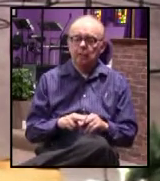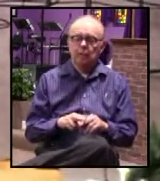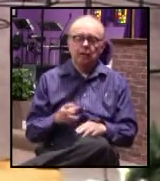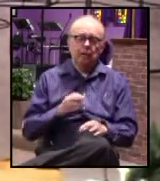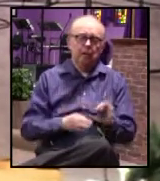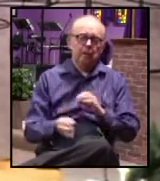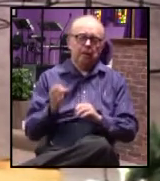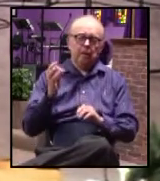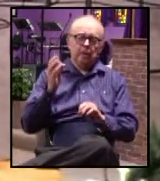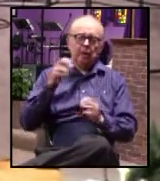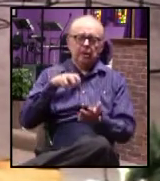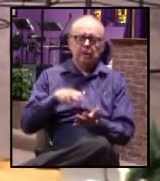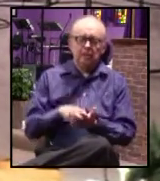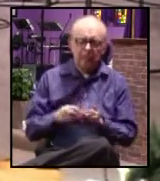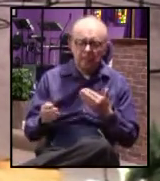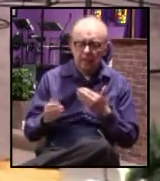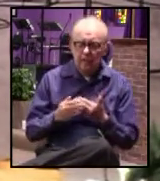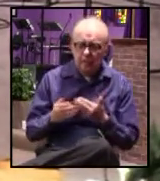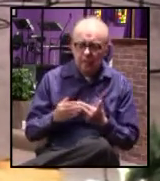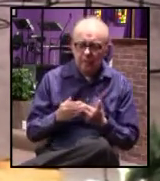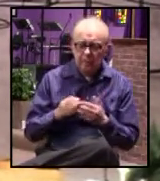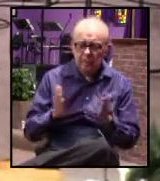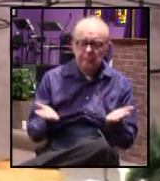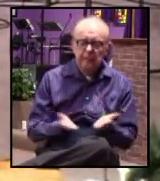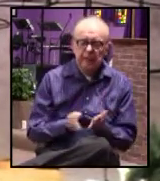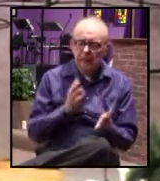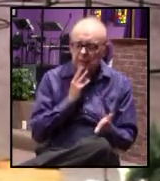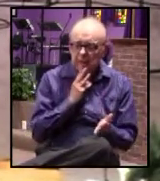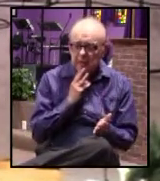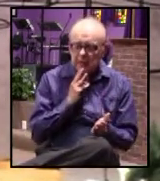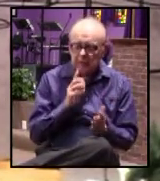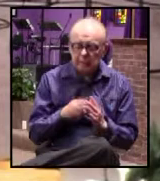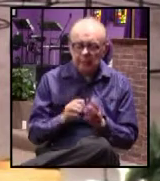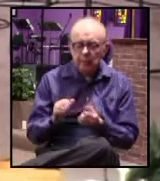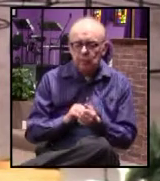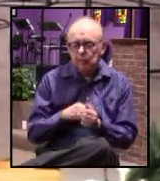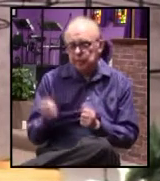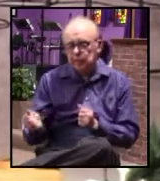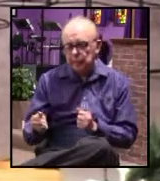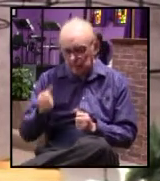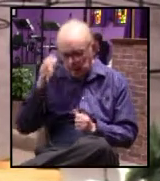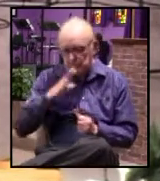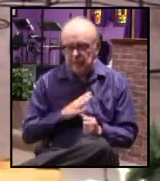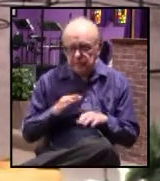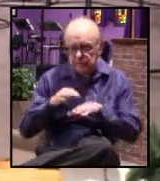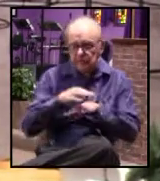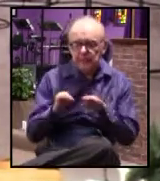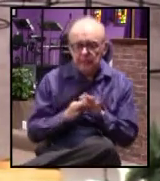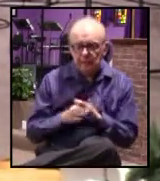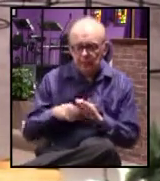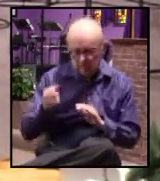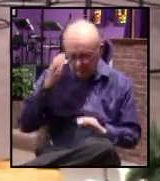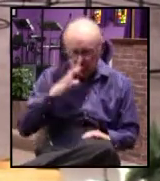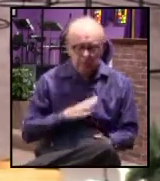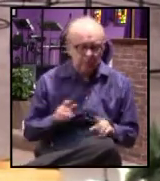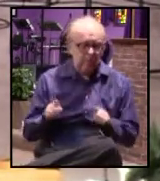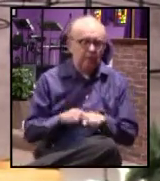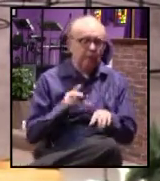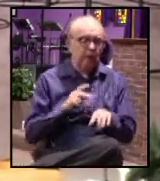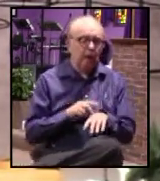Instead, he got down on his knees next to a basin of water and began to wash the other guy's feet. The other guys, like Peter,